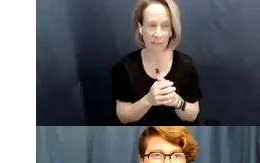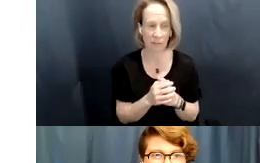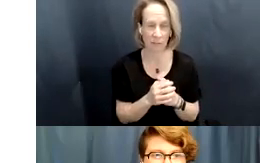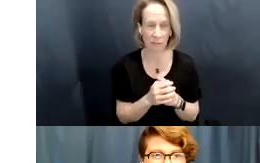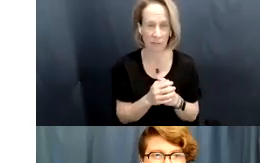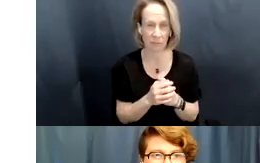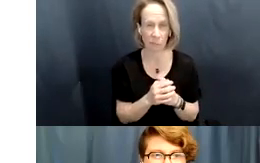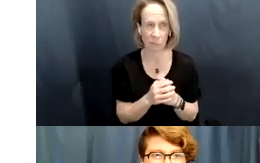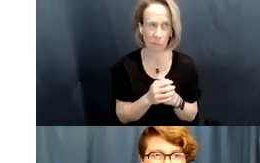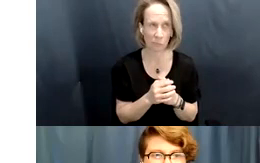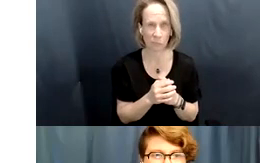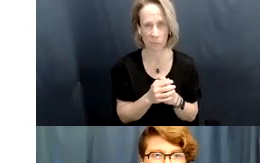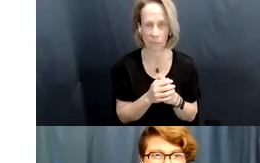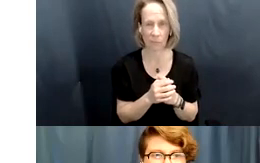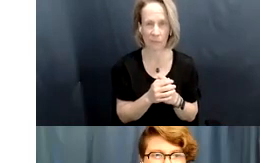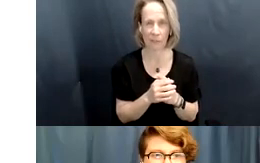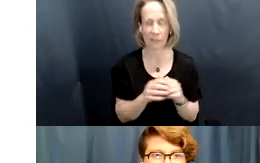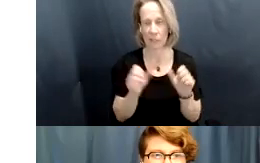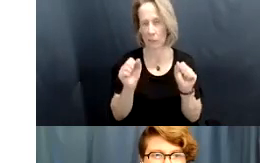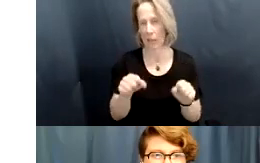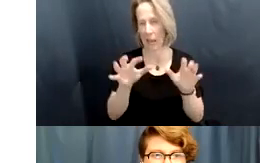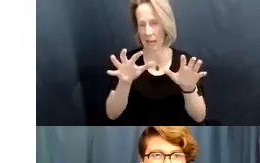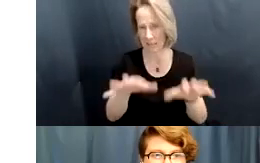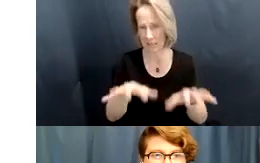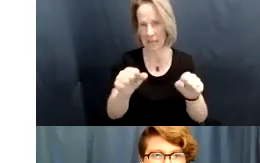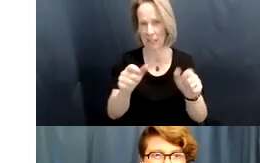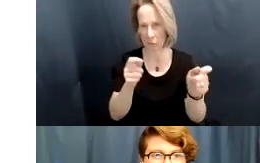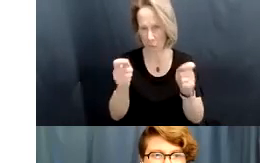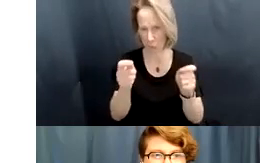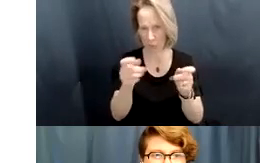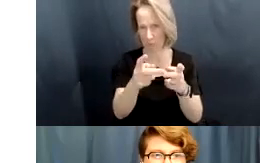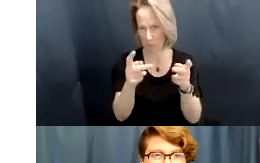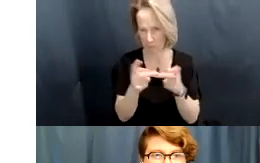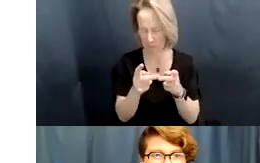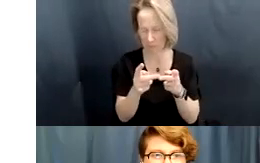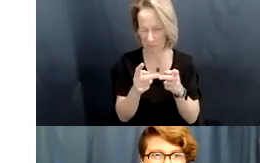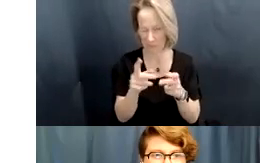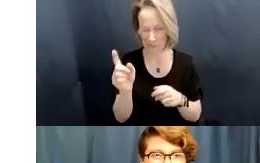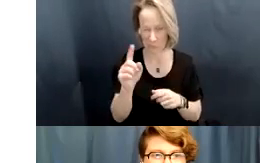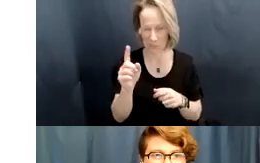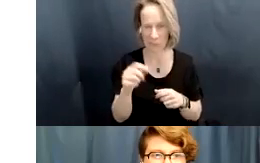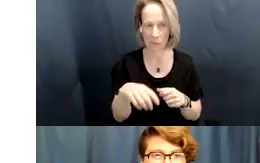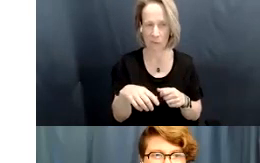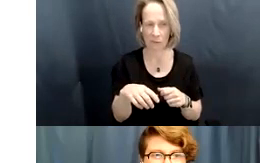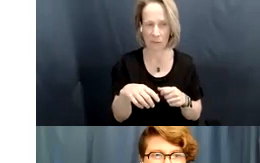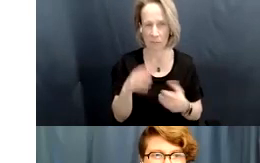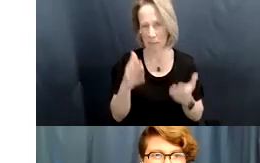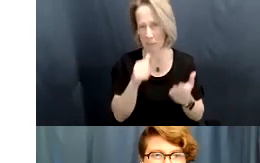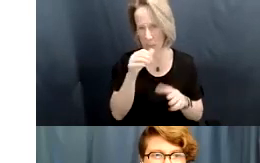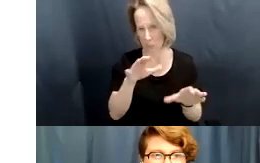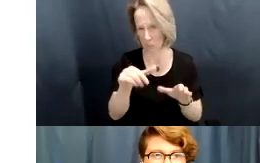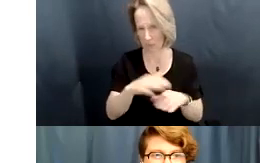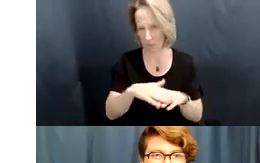that we are in, right? And that's not done on purpose, obviously, but what is the group agreement, or what do you